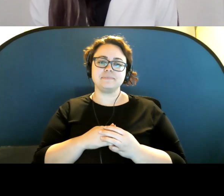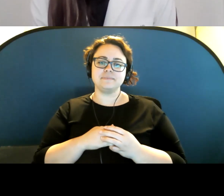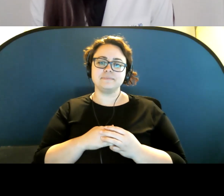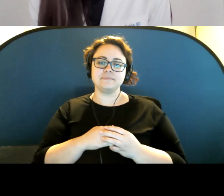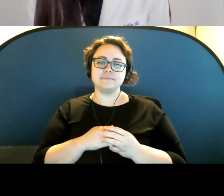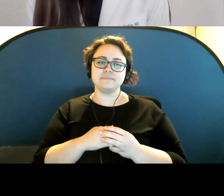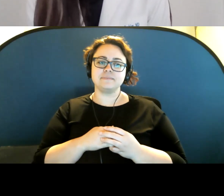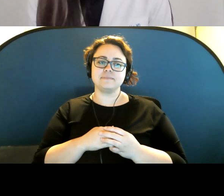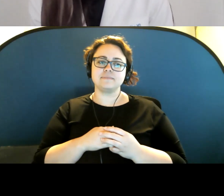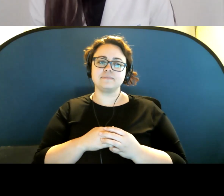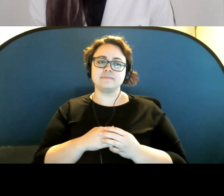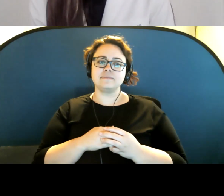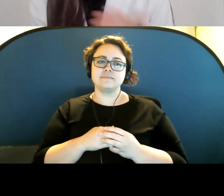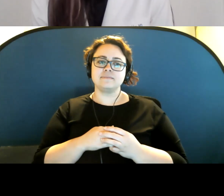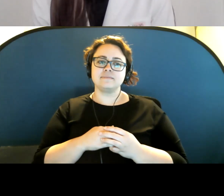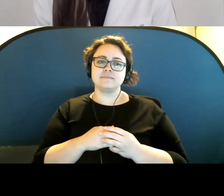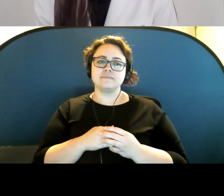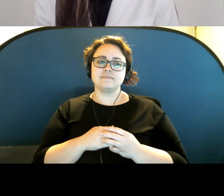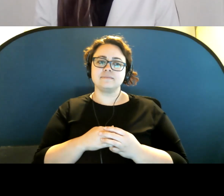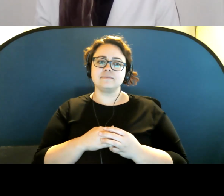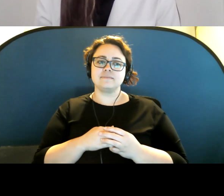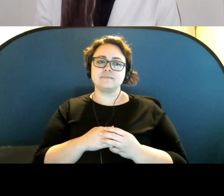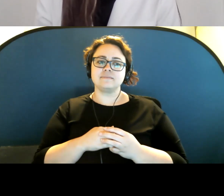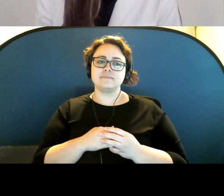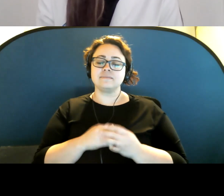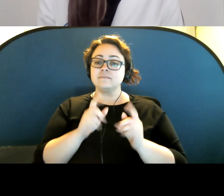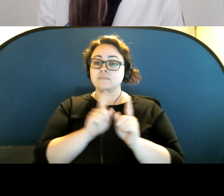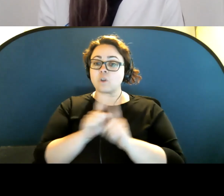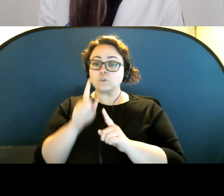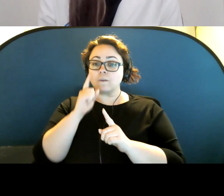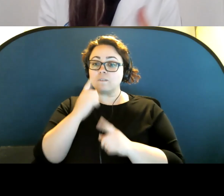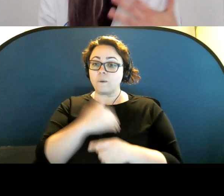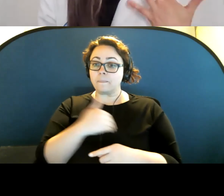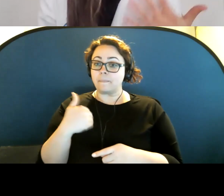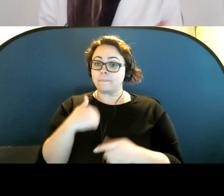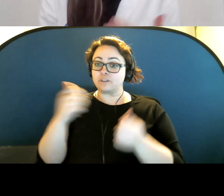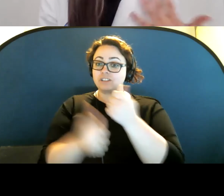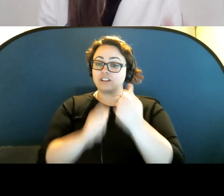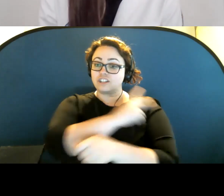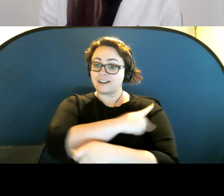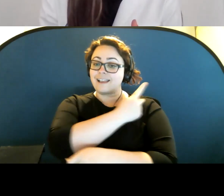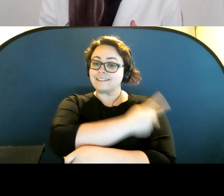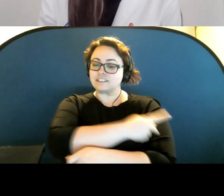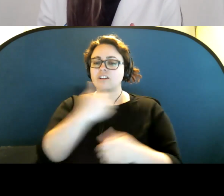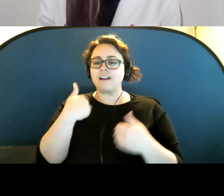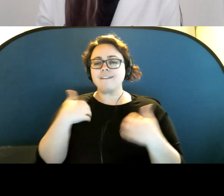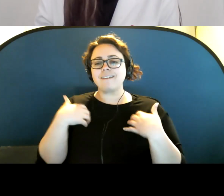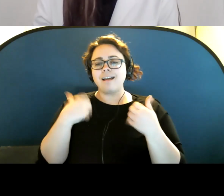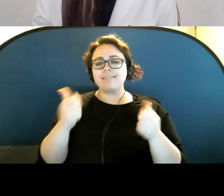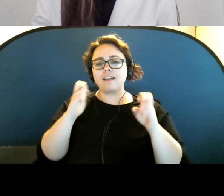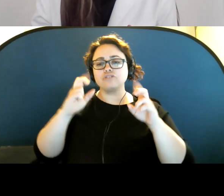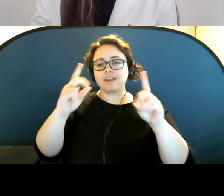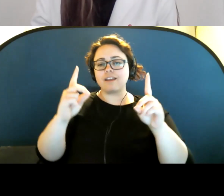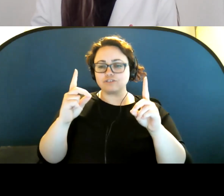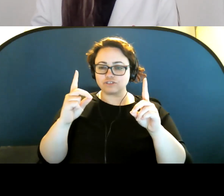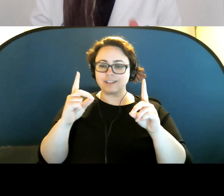I also know that, for Kaiser's members, we have a health education department who can walk people through, how to sign up for